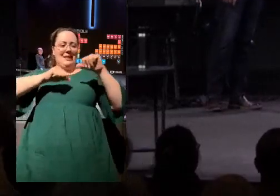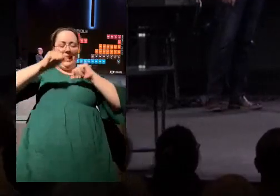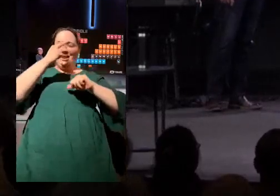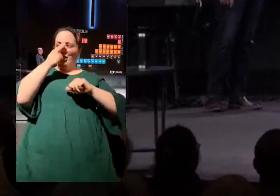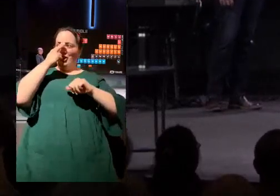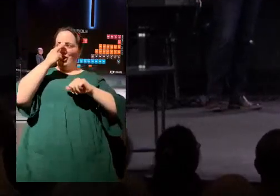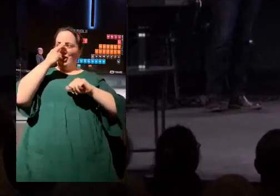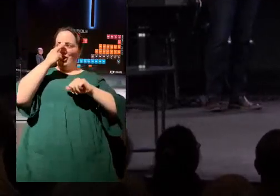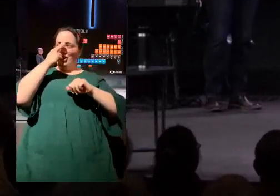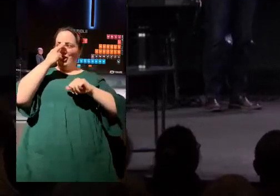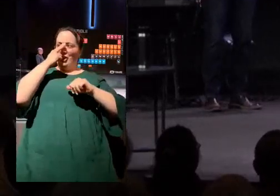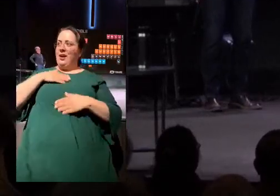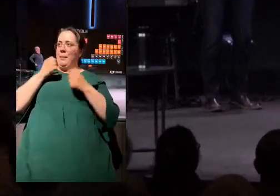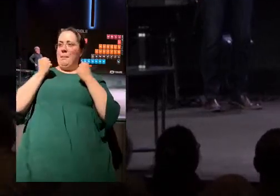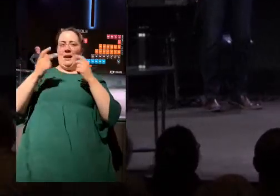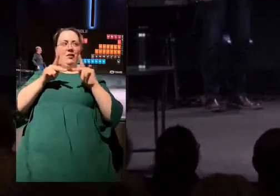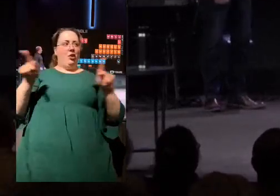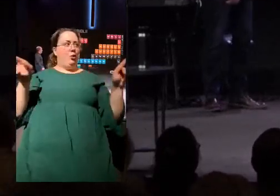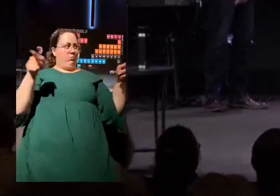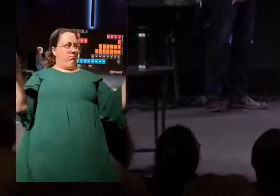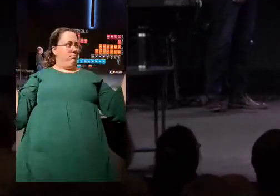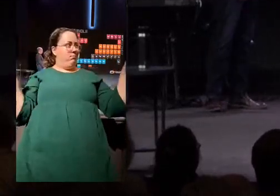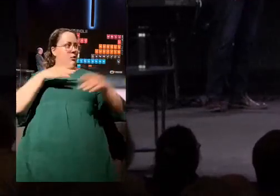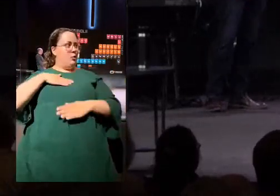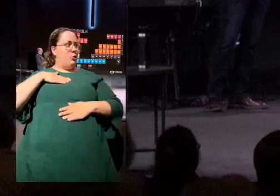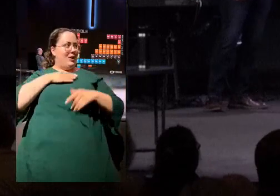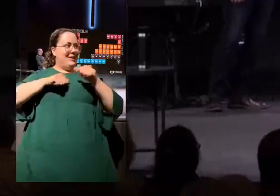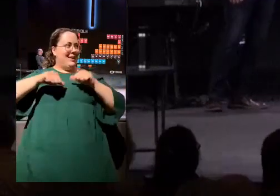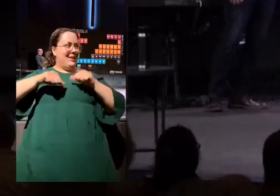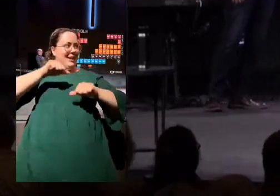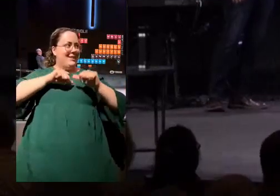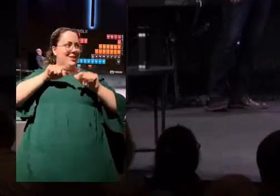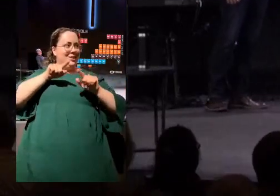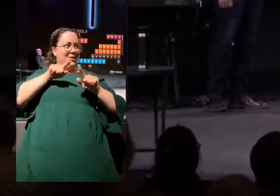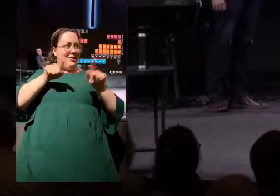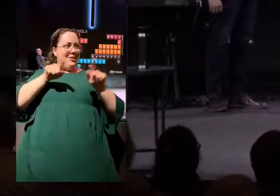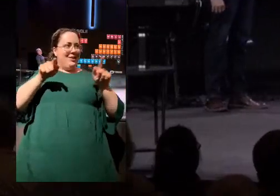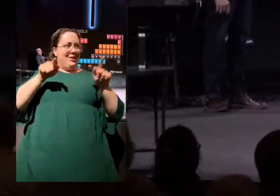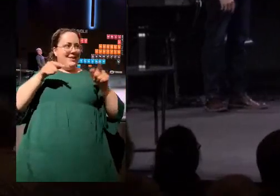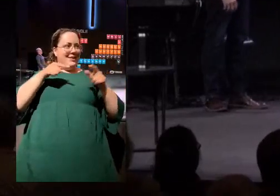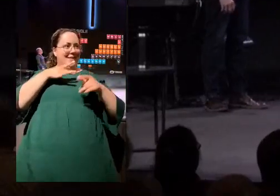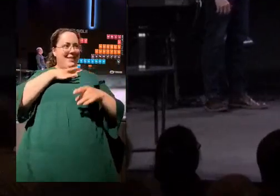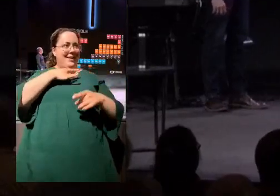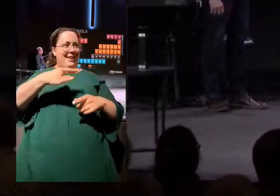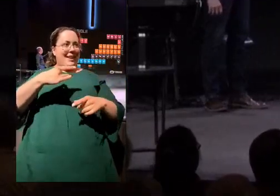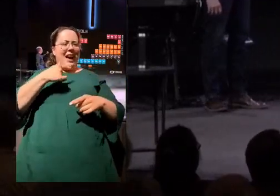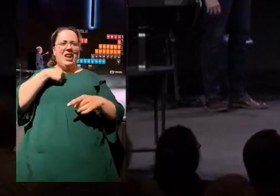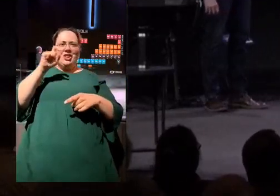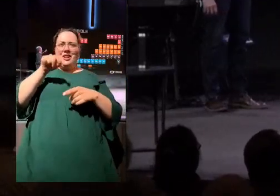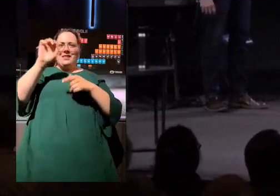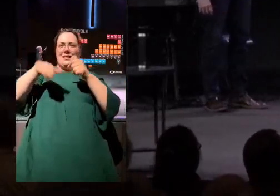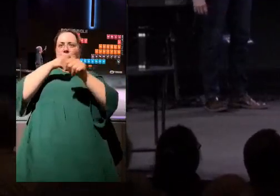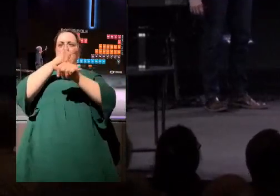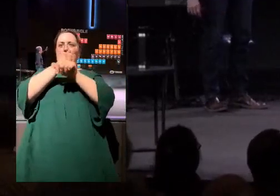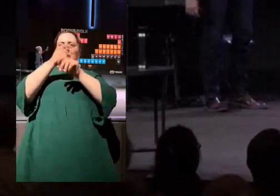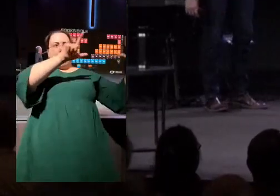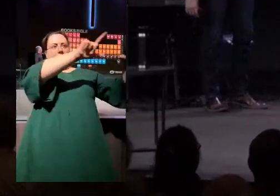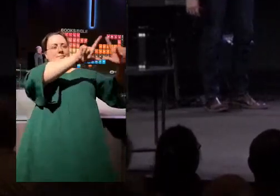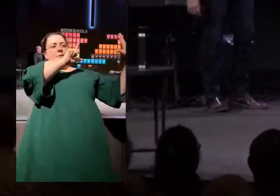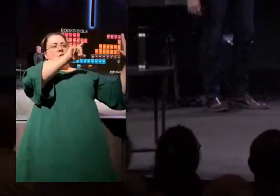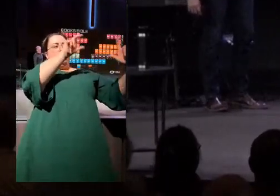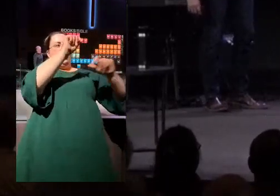there's a whole bunch of science geeks going, oh, I get it now. You should have done this 20 years ago, right? I love the way that